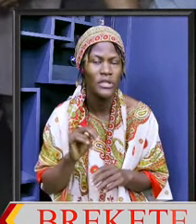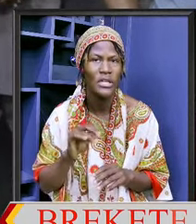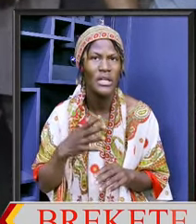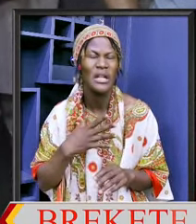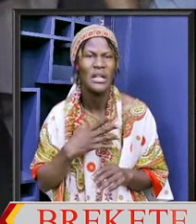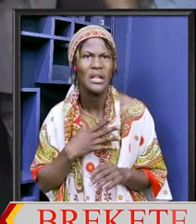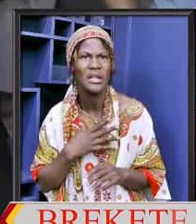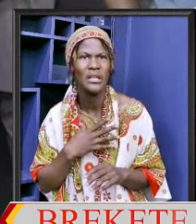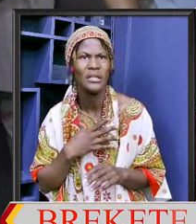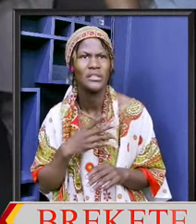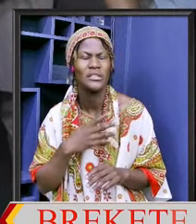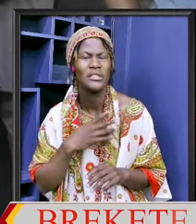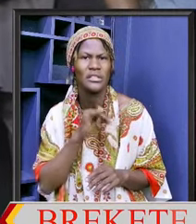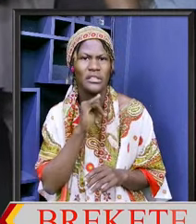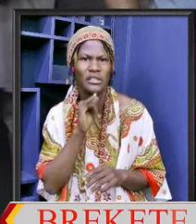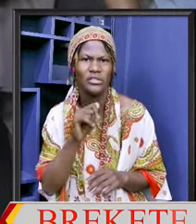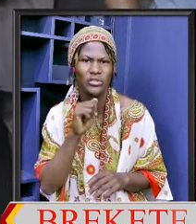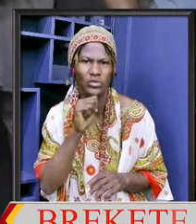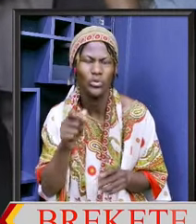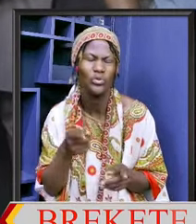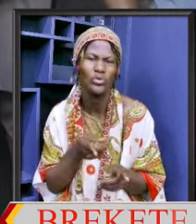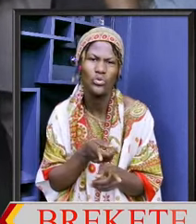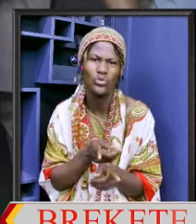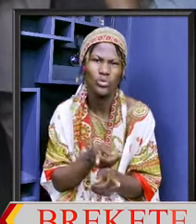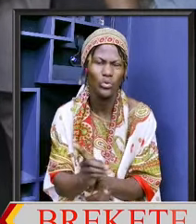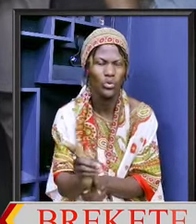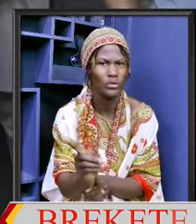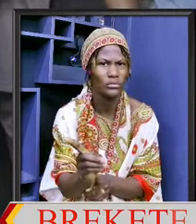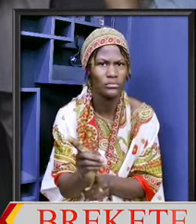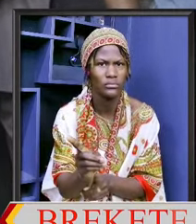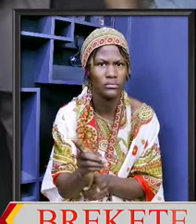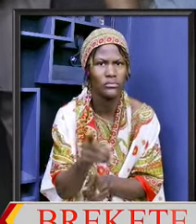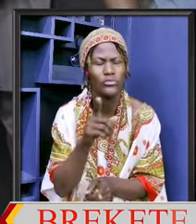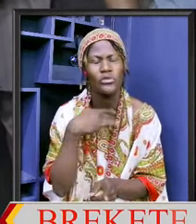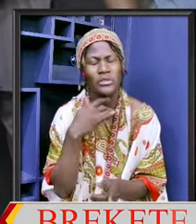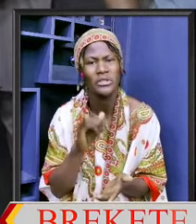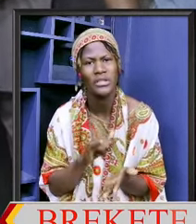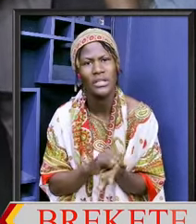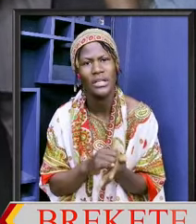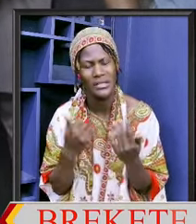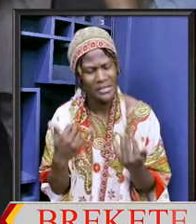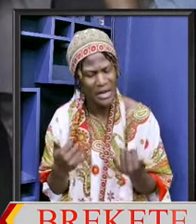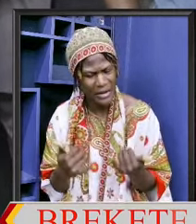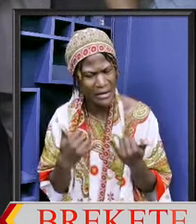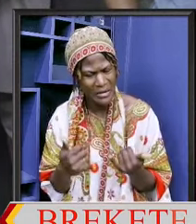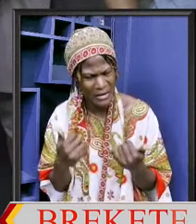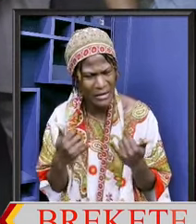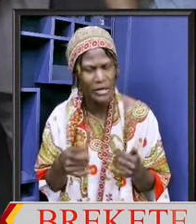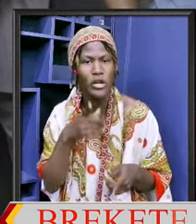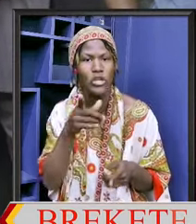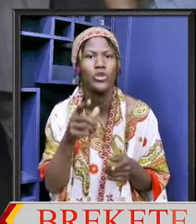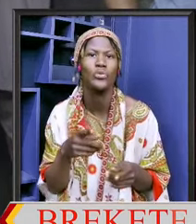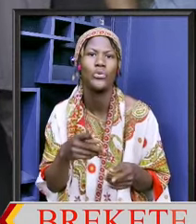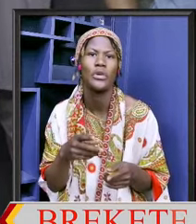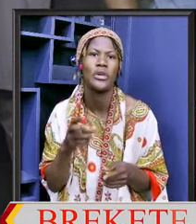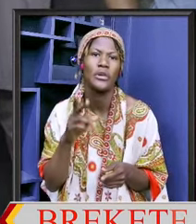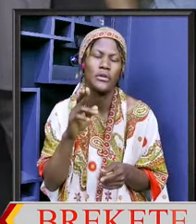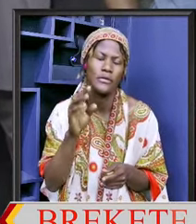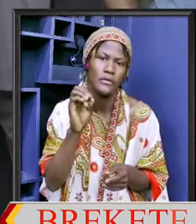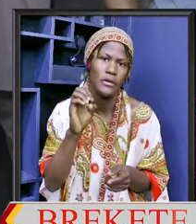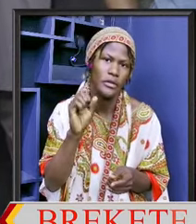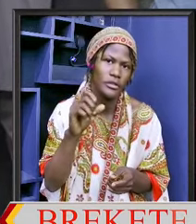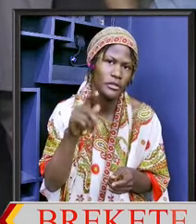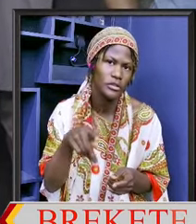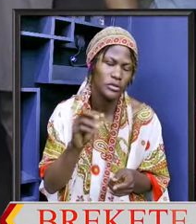minutes before I give you attention. You tell me say you could just pack and say you could respond to me na 5 minutes. And when I pack, yes,